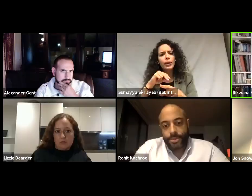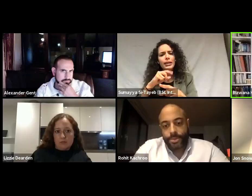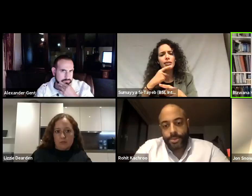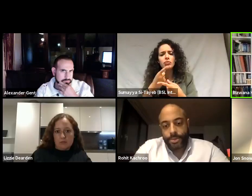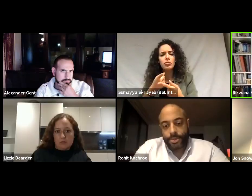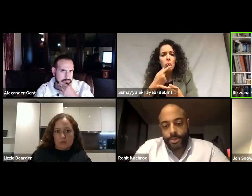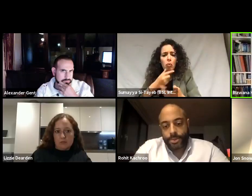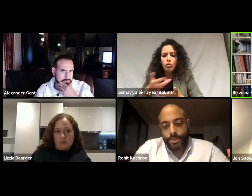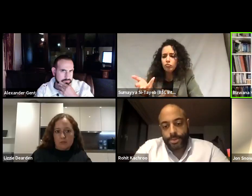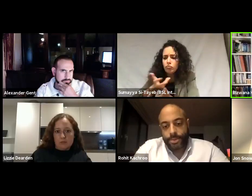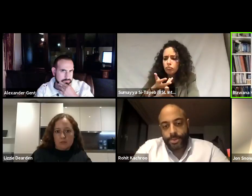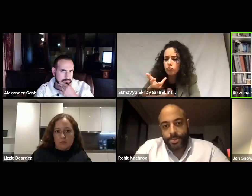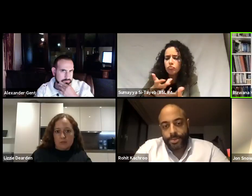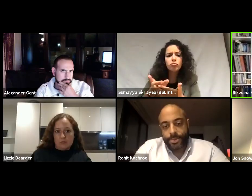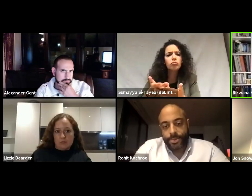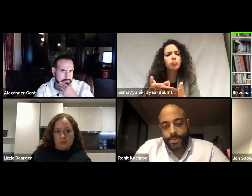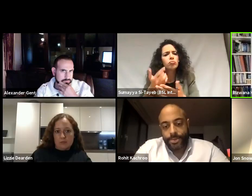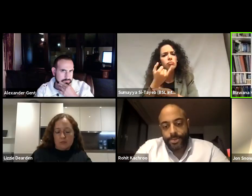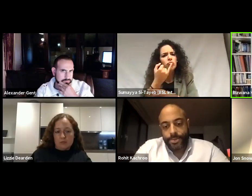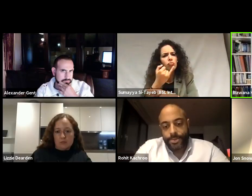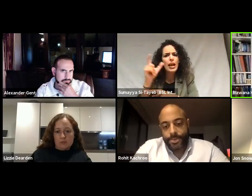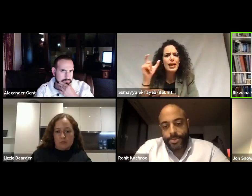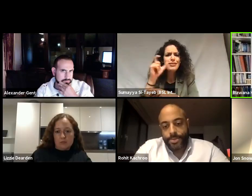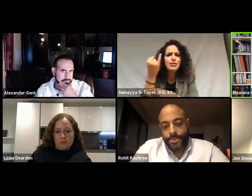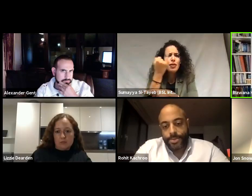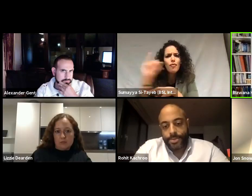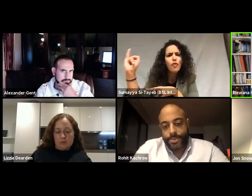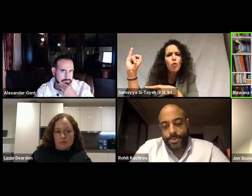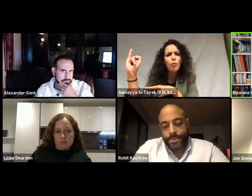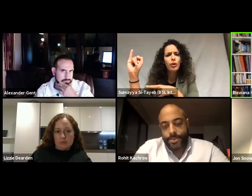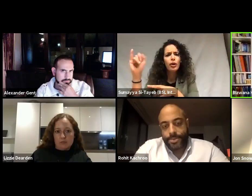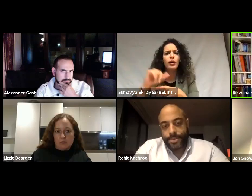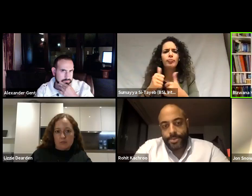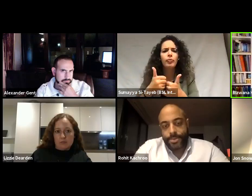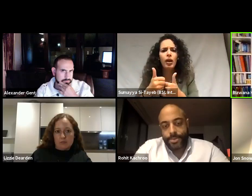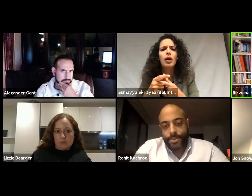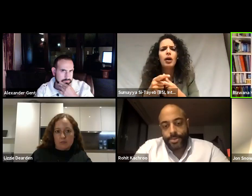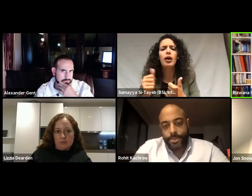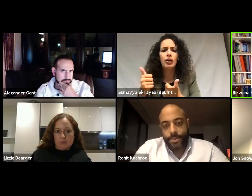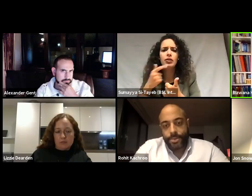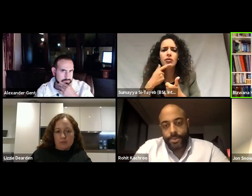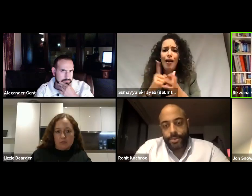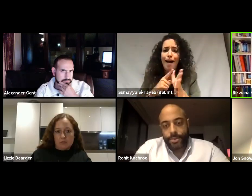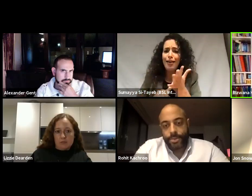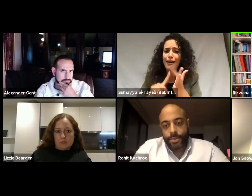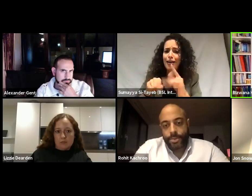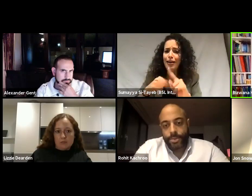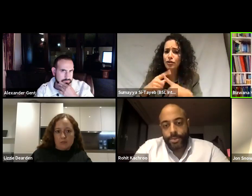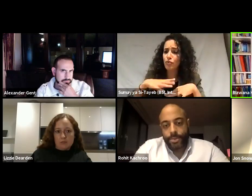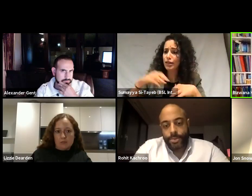and terminology used within the police force. Alex, are you there?